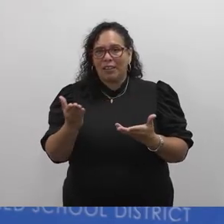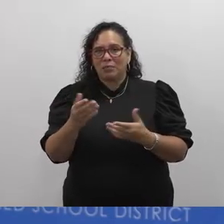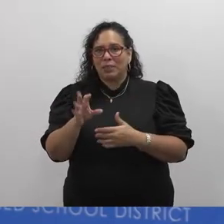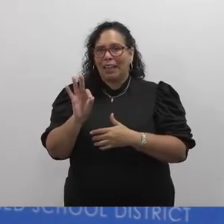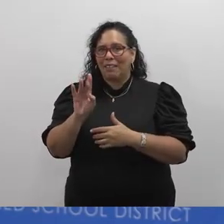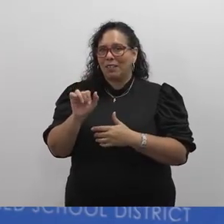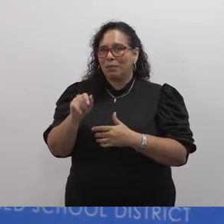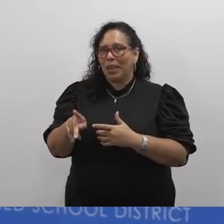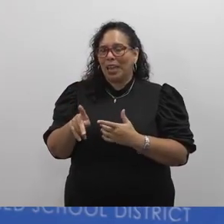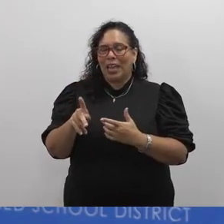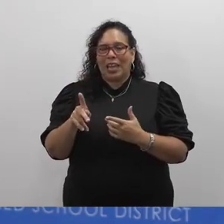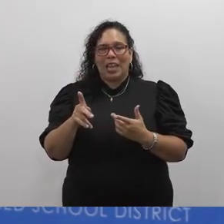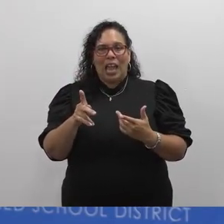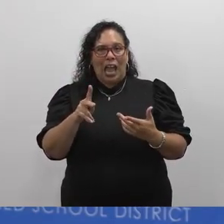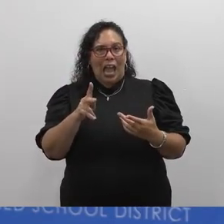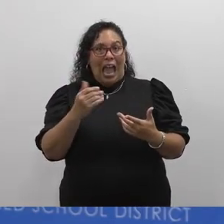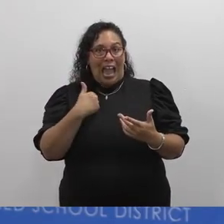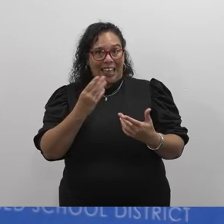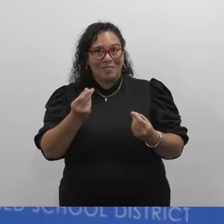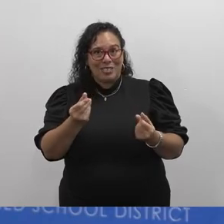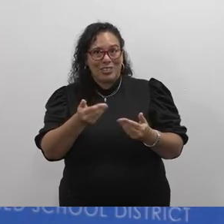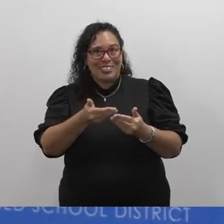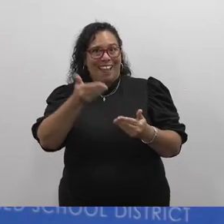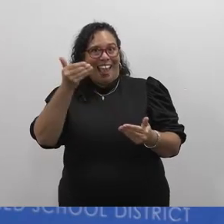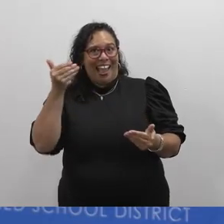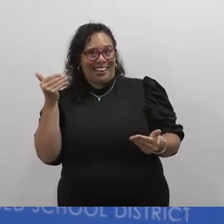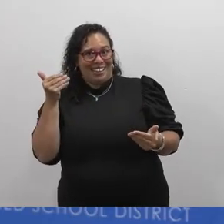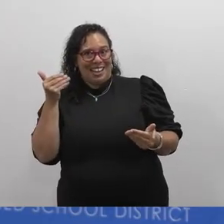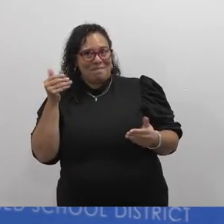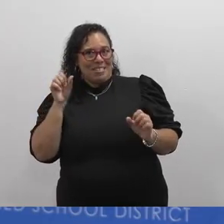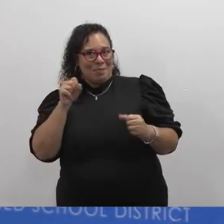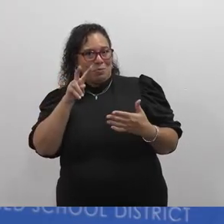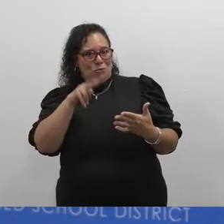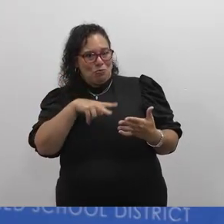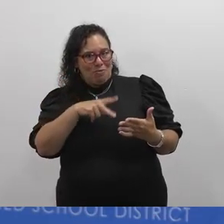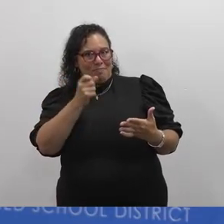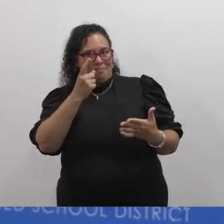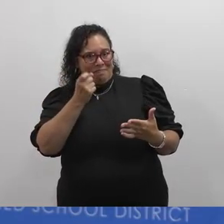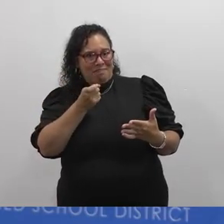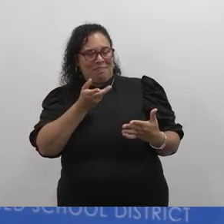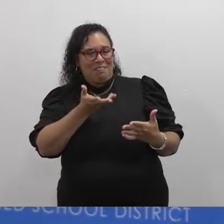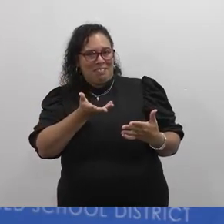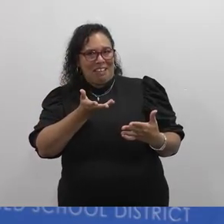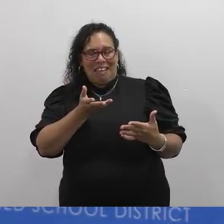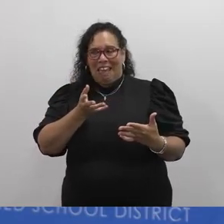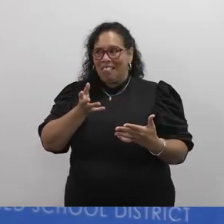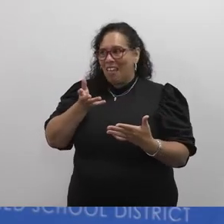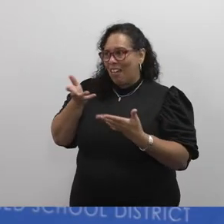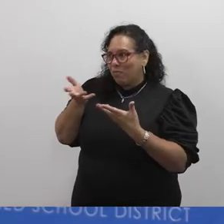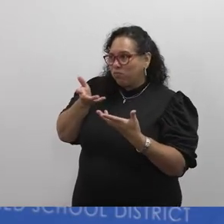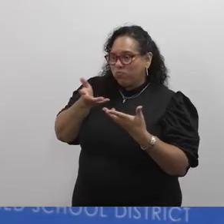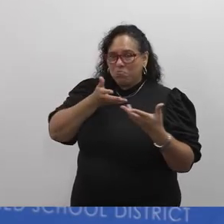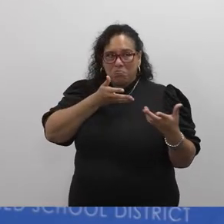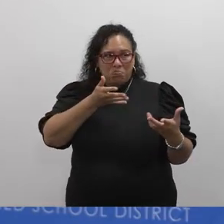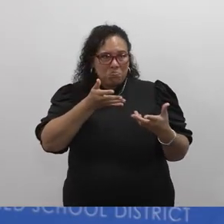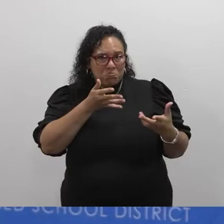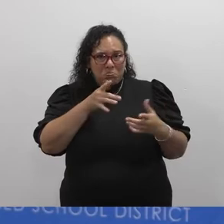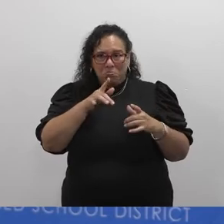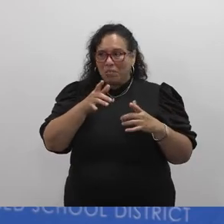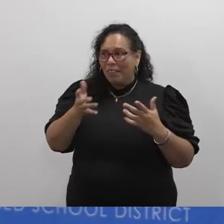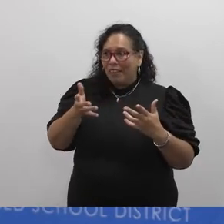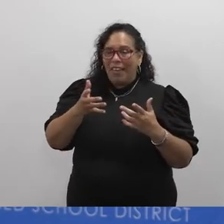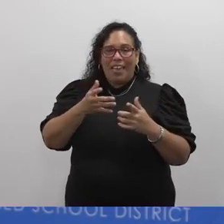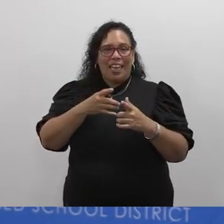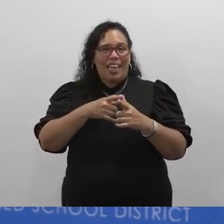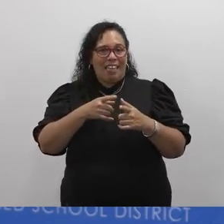had conversations, materials ahead of time. I still think we have to find the sweet spot as to how far ahead of